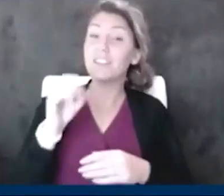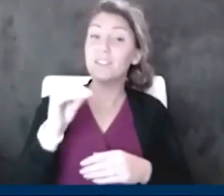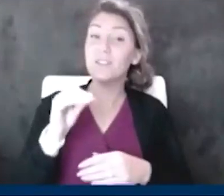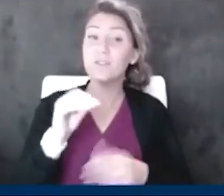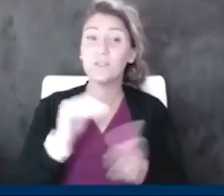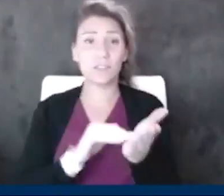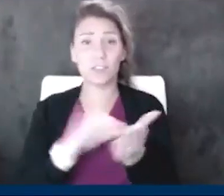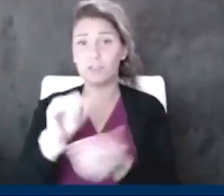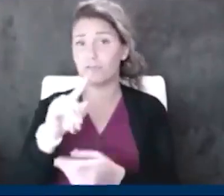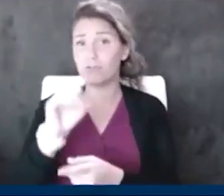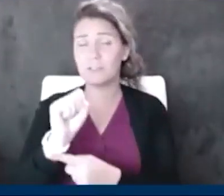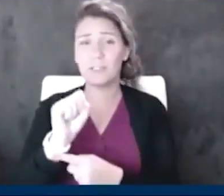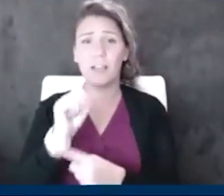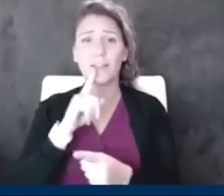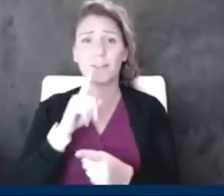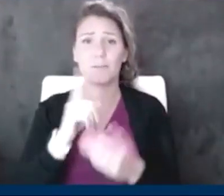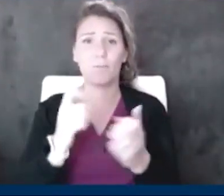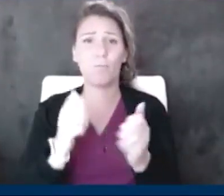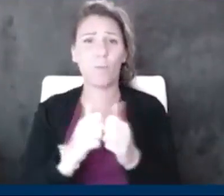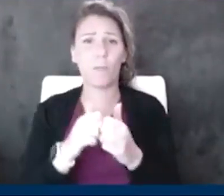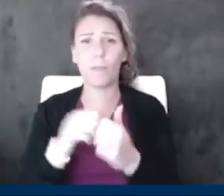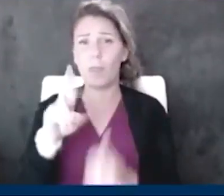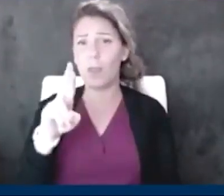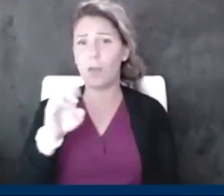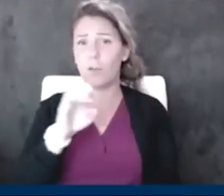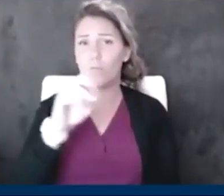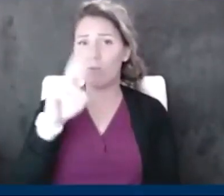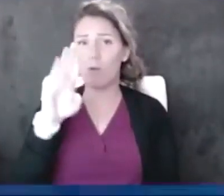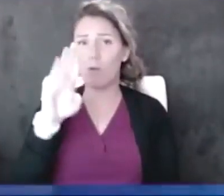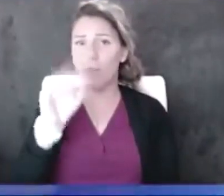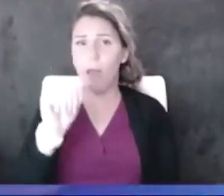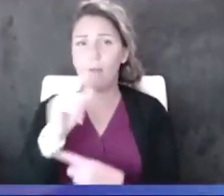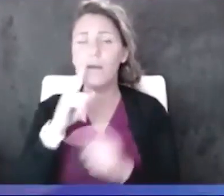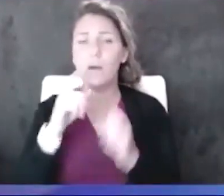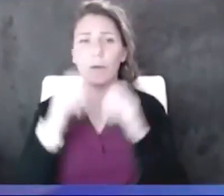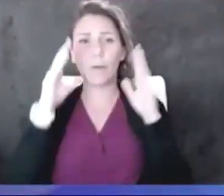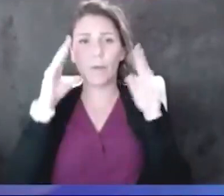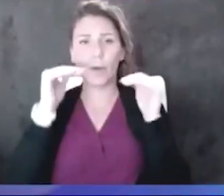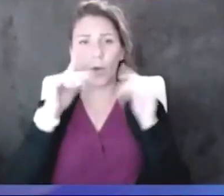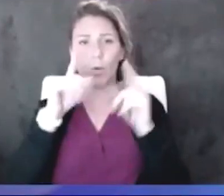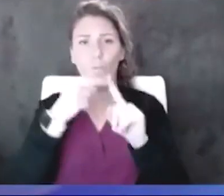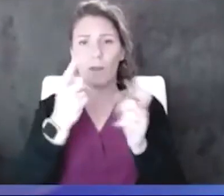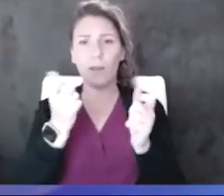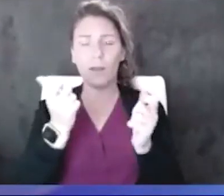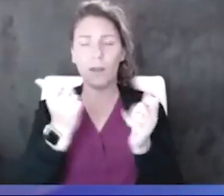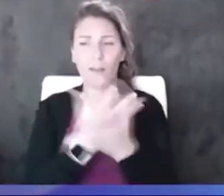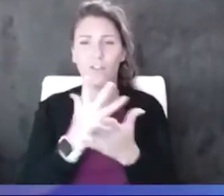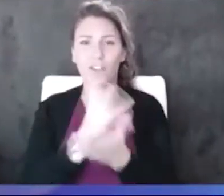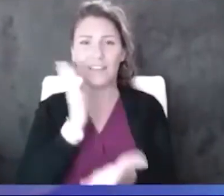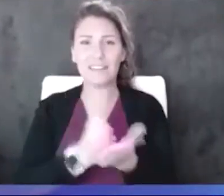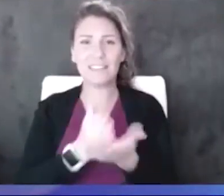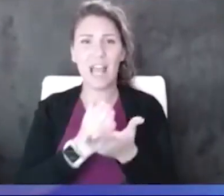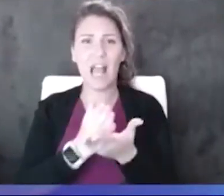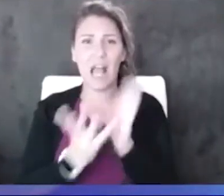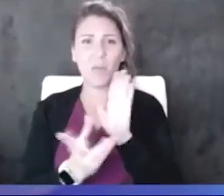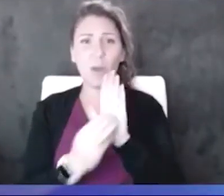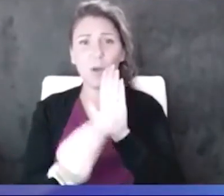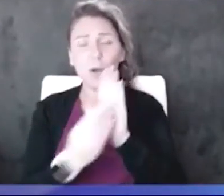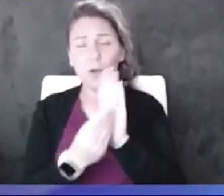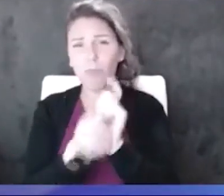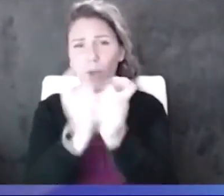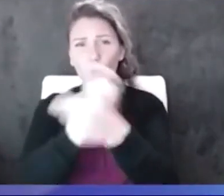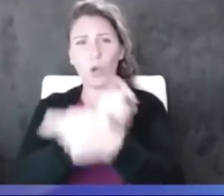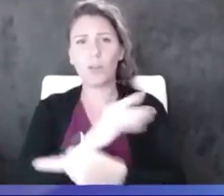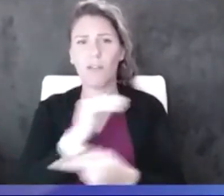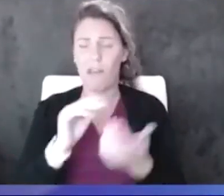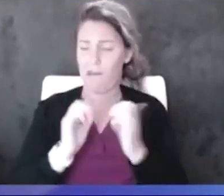Rebecca, just as you talk about hope. She asked, when will this thing quit mutating? Or how close are we from vaccines, or